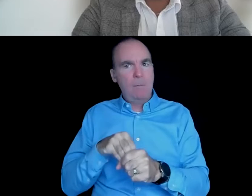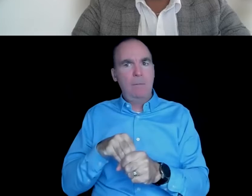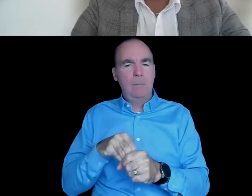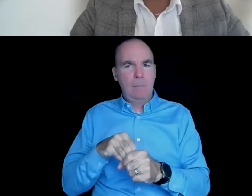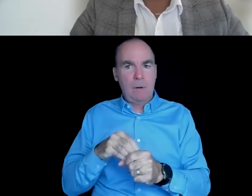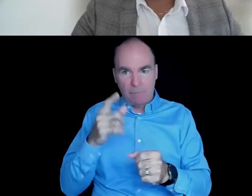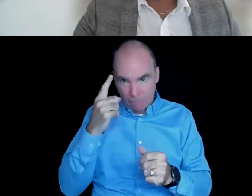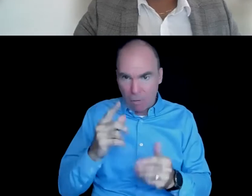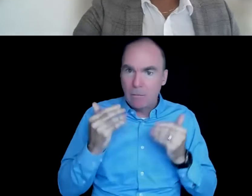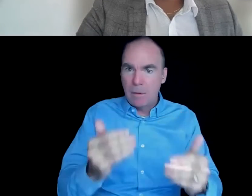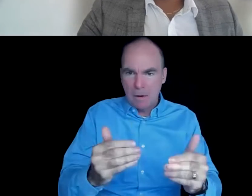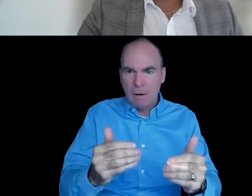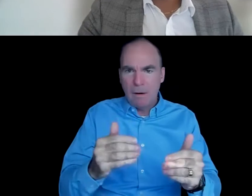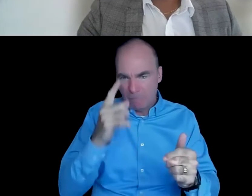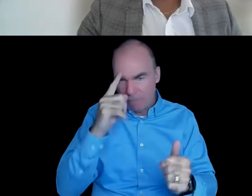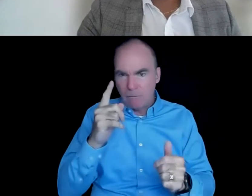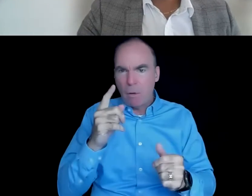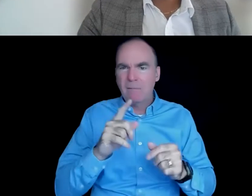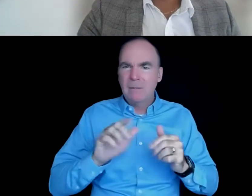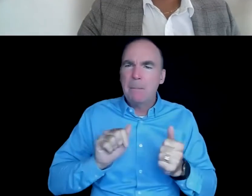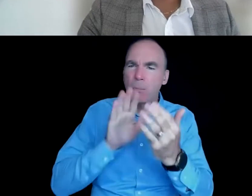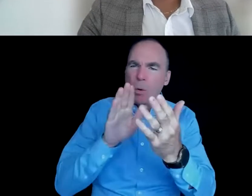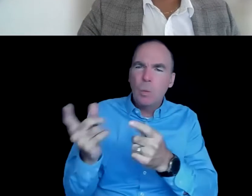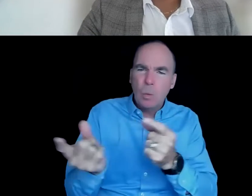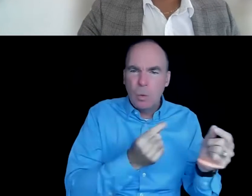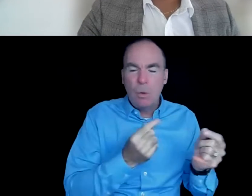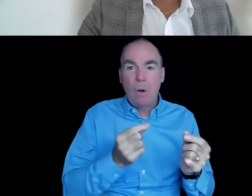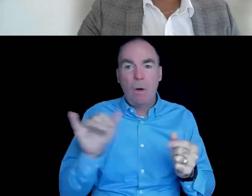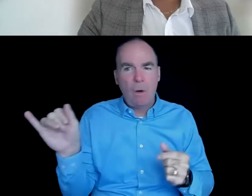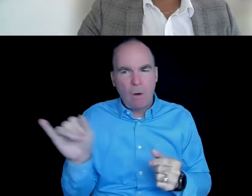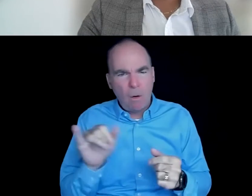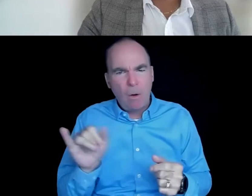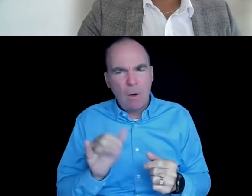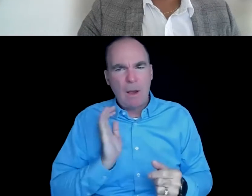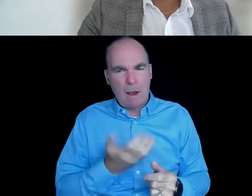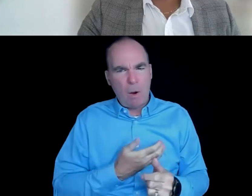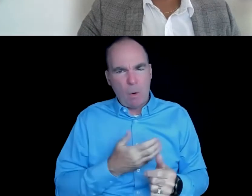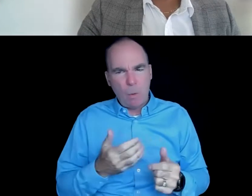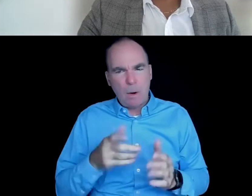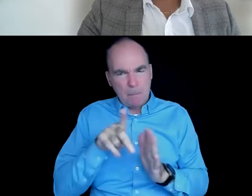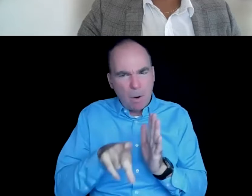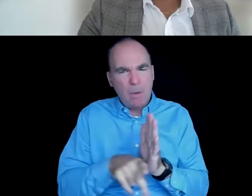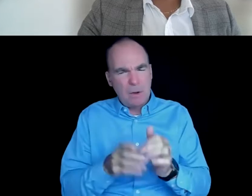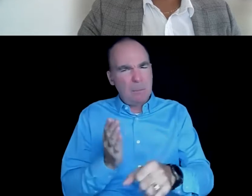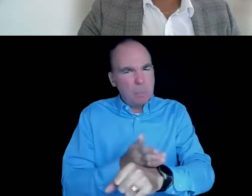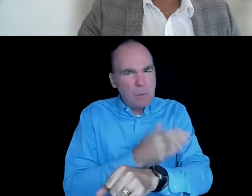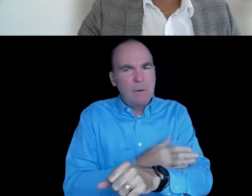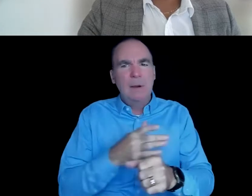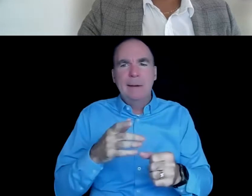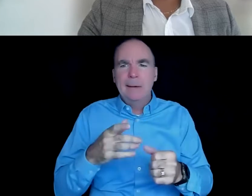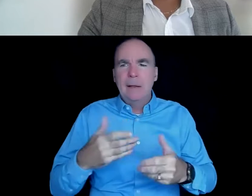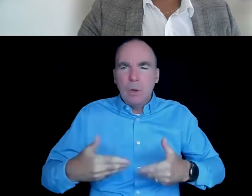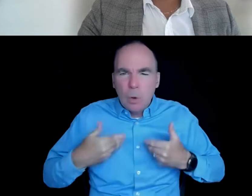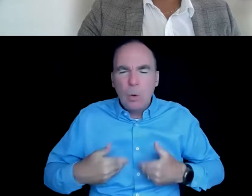for organizations that are looking to strengthen commitments to youth development and engagement. And therefore, in addition to the